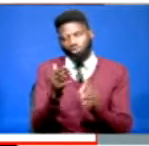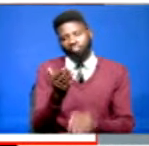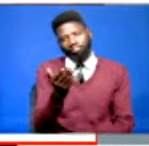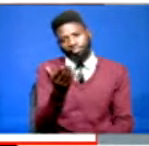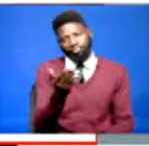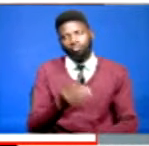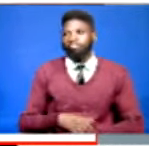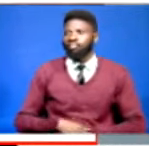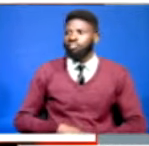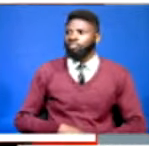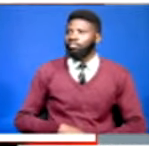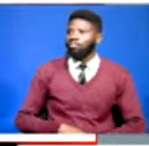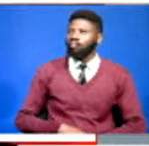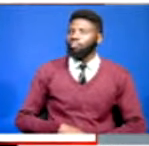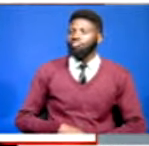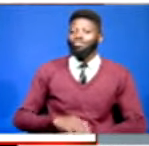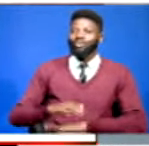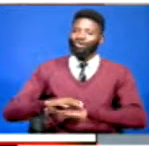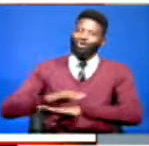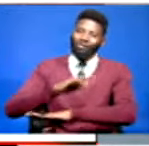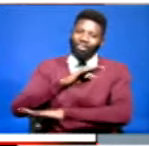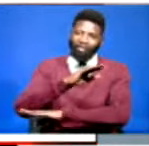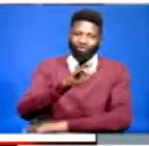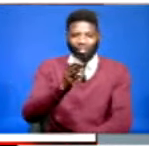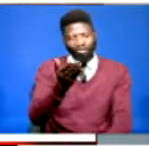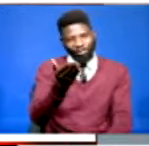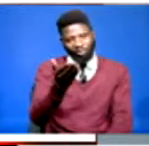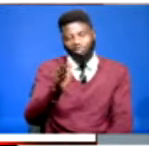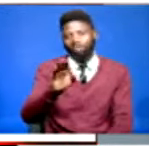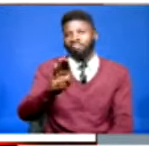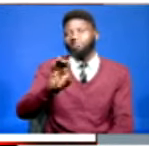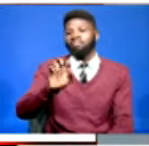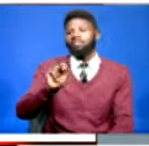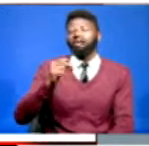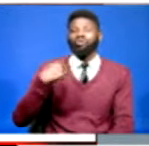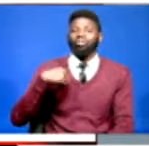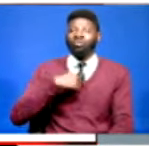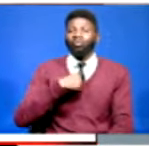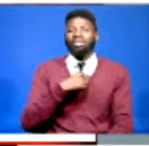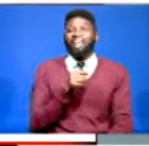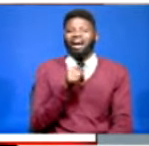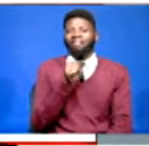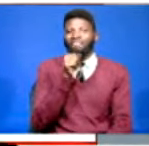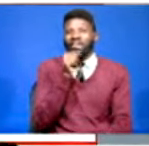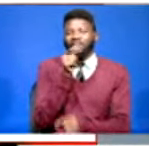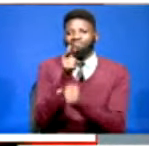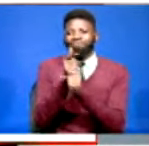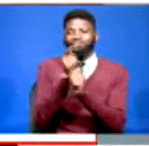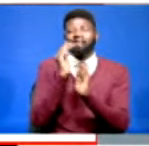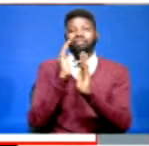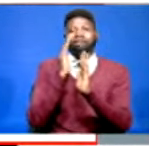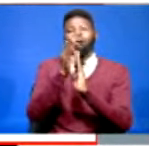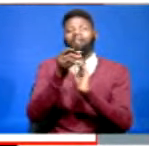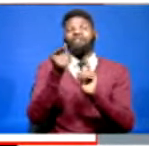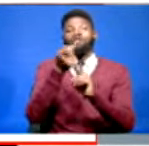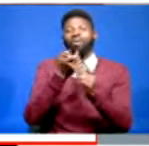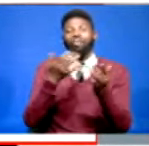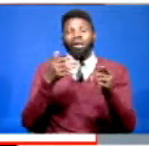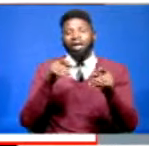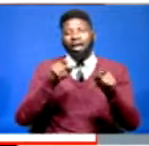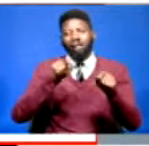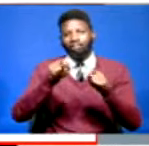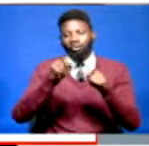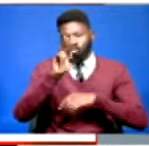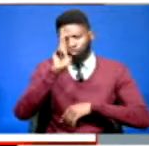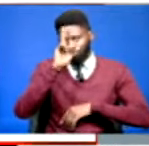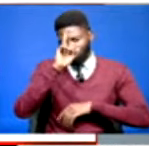A very good afternoon to you, Ben Troinjue. We are coming to you live from the Administration Police Training College right here in